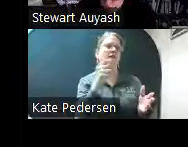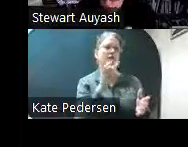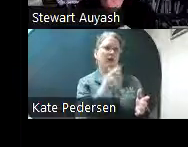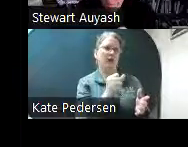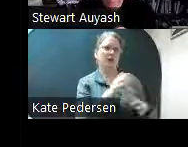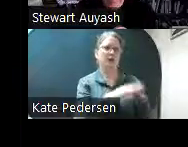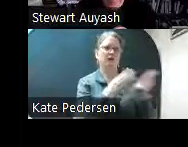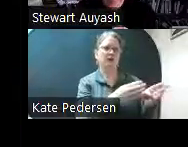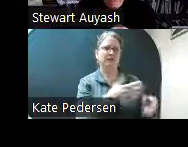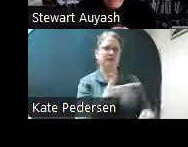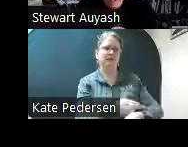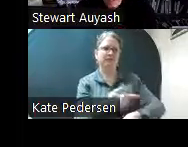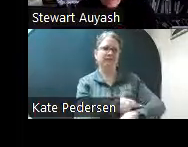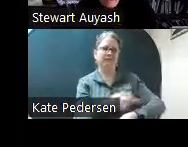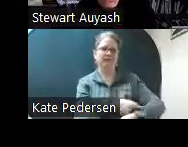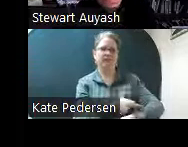would inject.